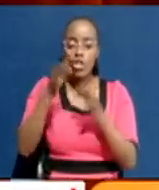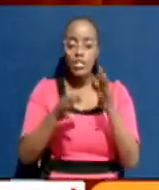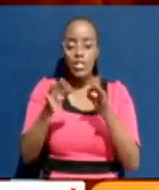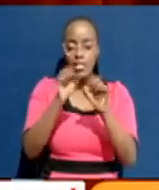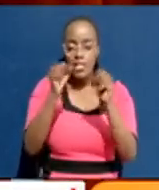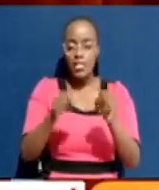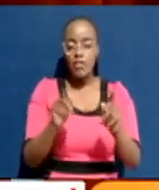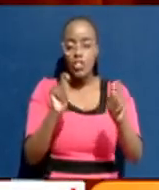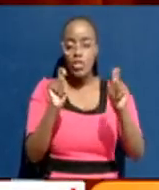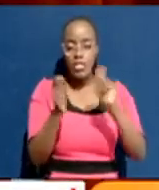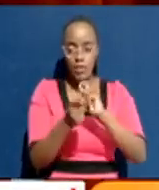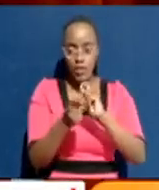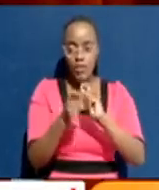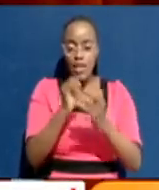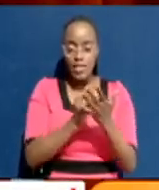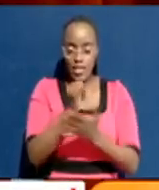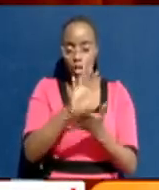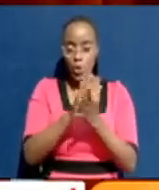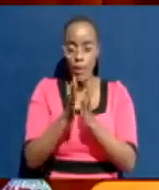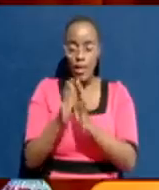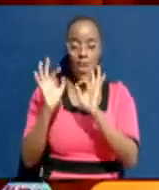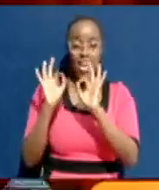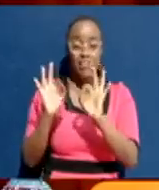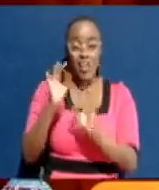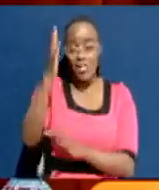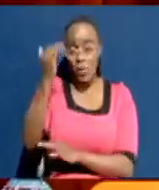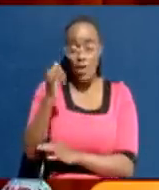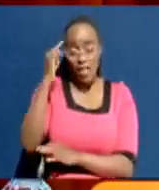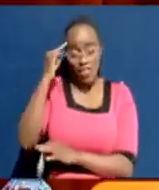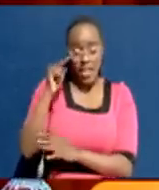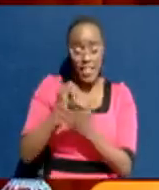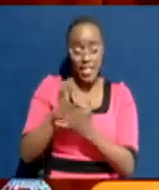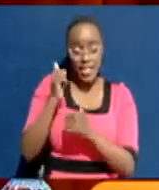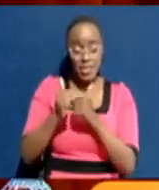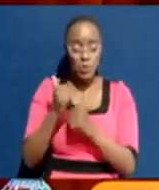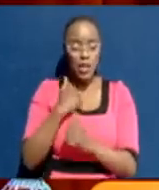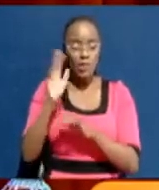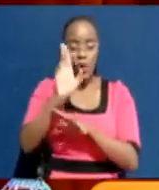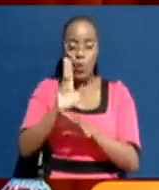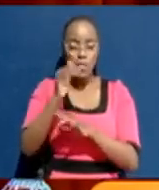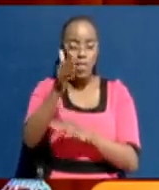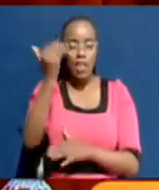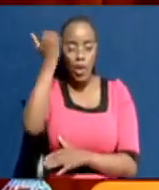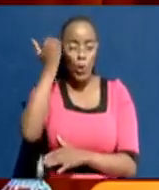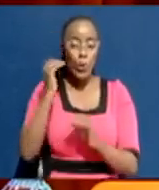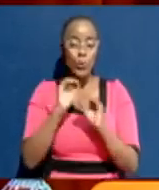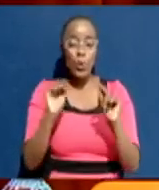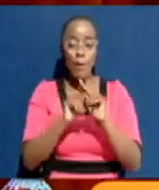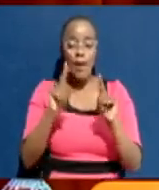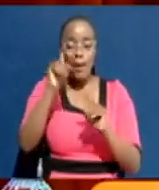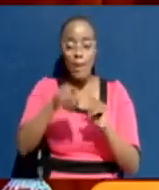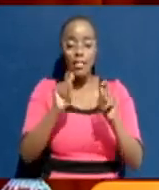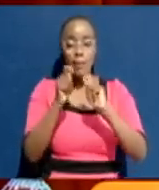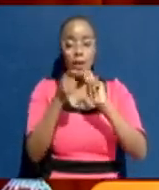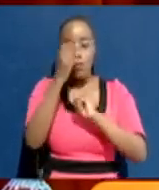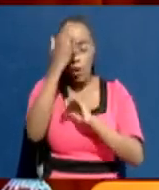convert intelligence into evidence. Because I think the intelligence that is there cannot be used in court. However, it has to be converted